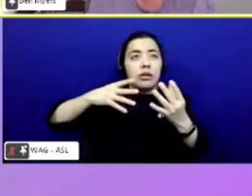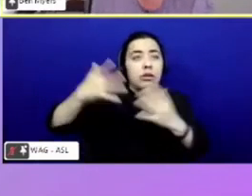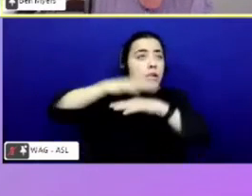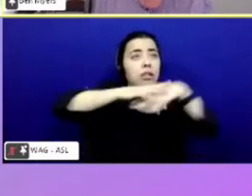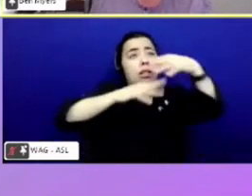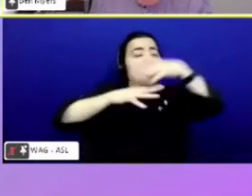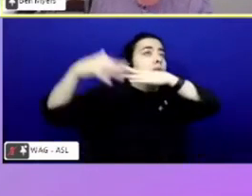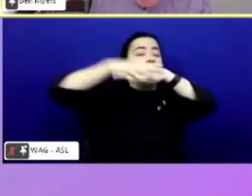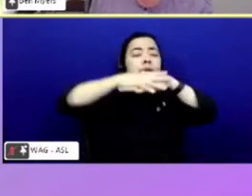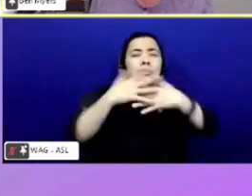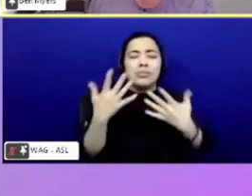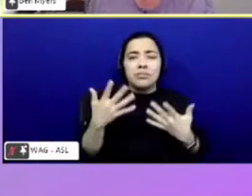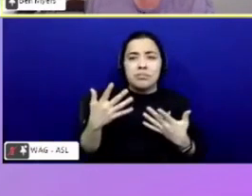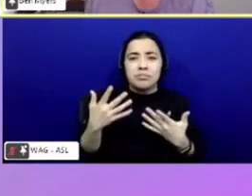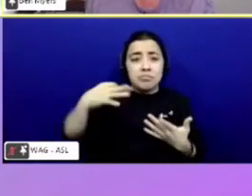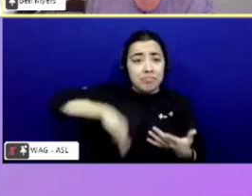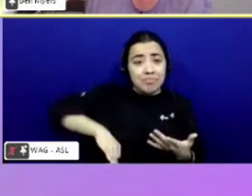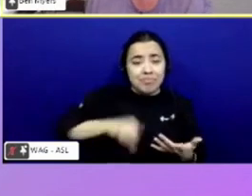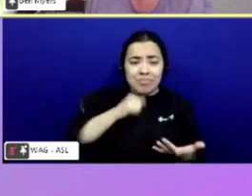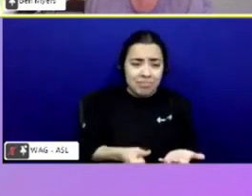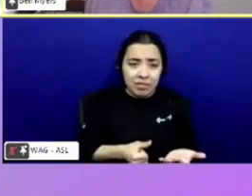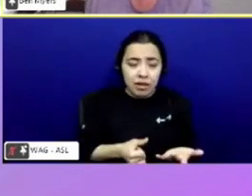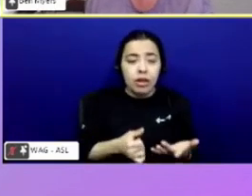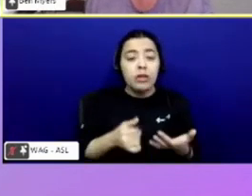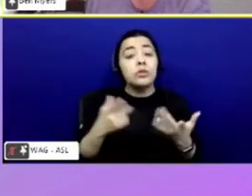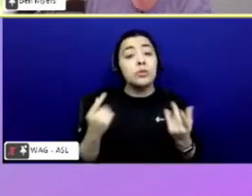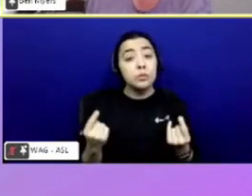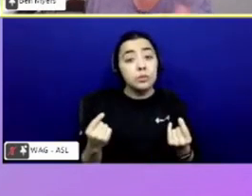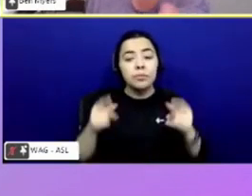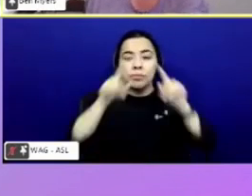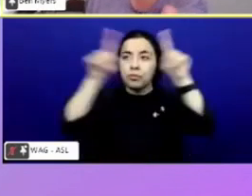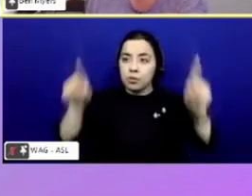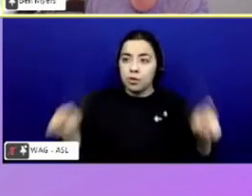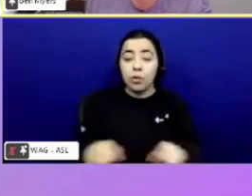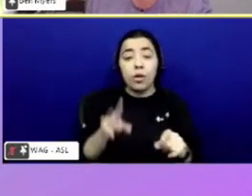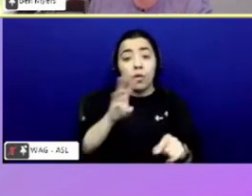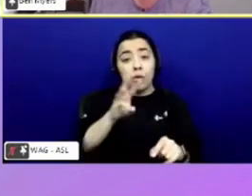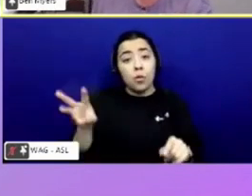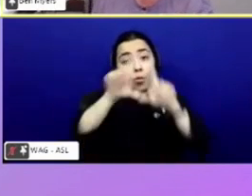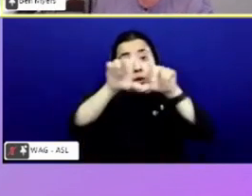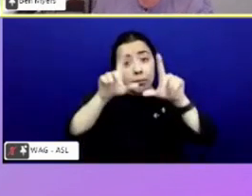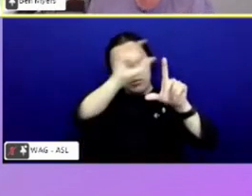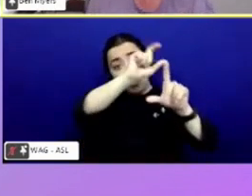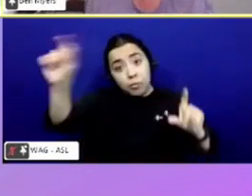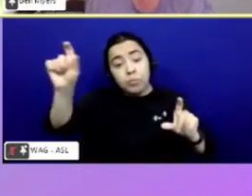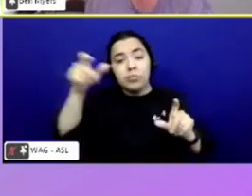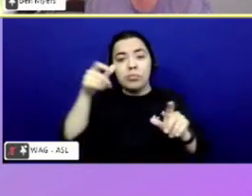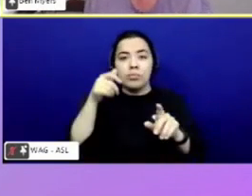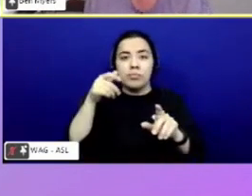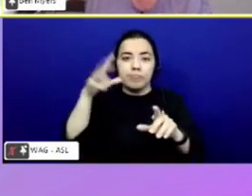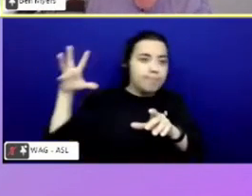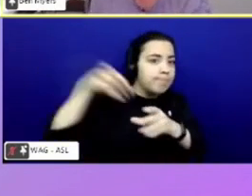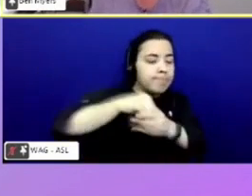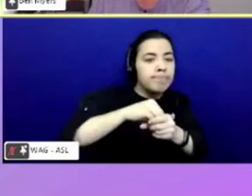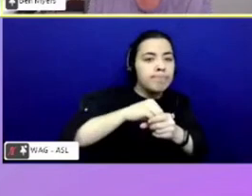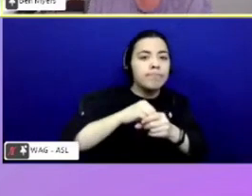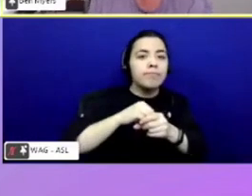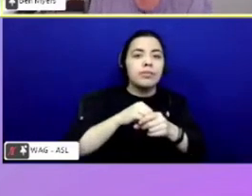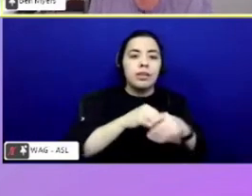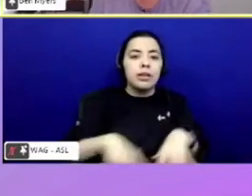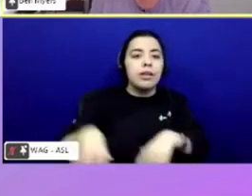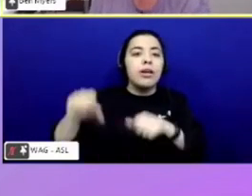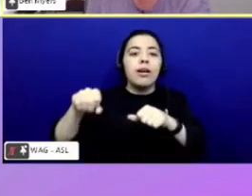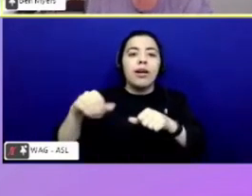nothing, right? And so browsers stepped in. They all of them have code like this, a big hefty method that takes